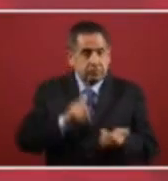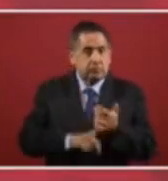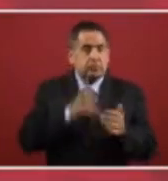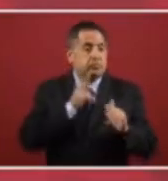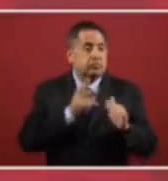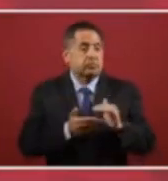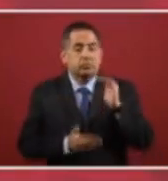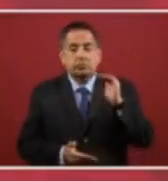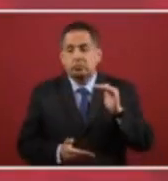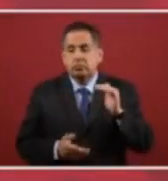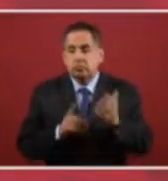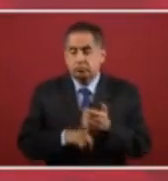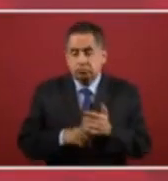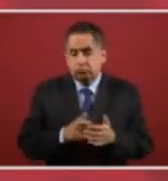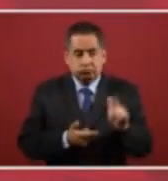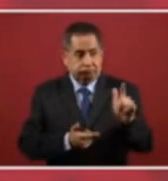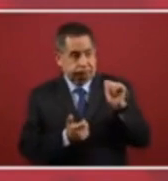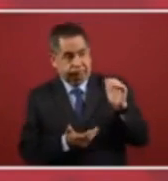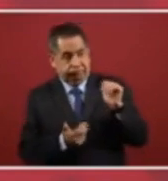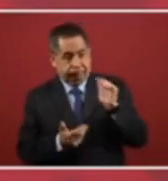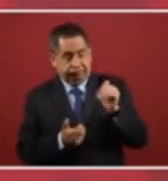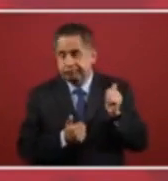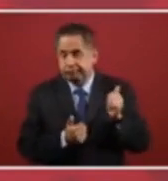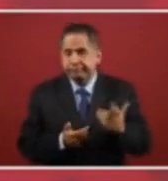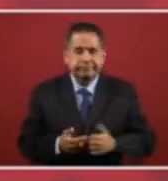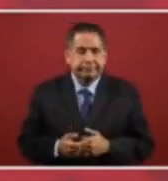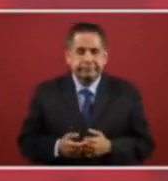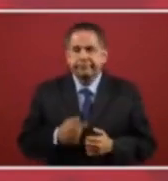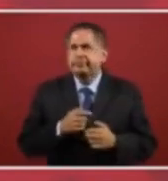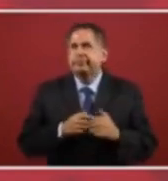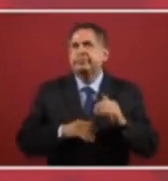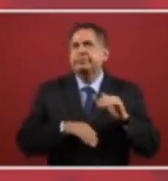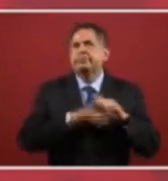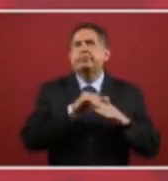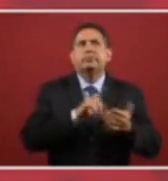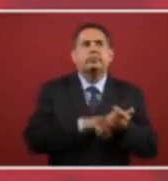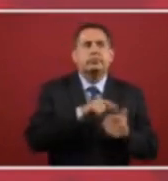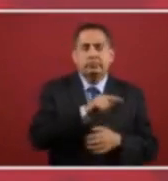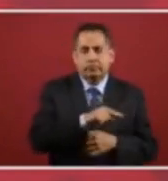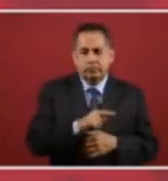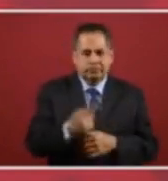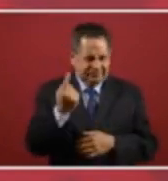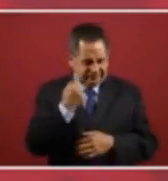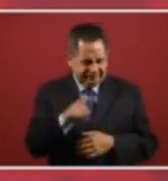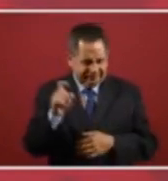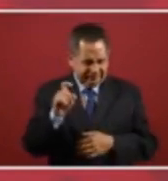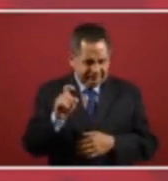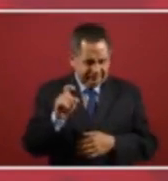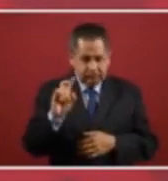because the prices of petroleum were high, and they were even up to